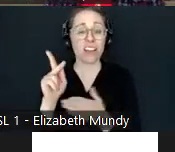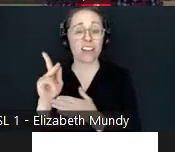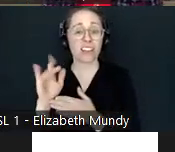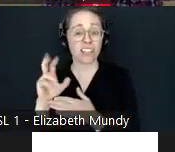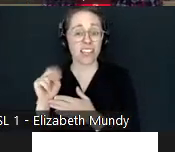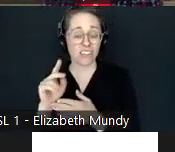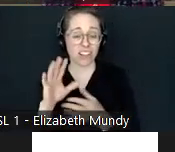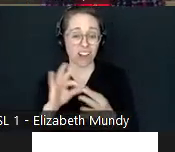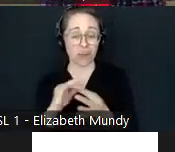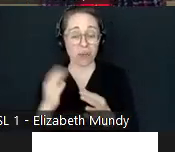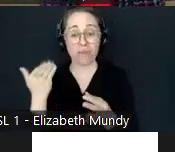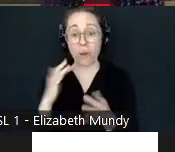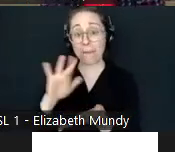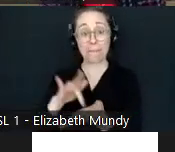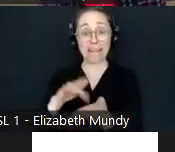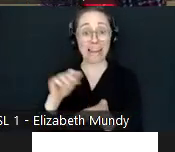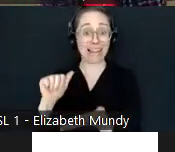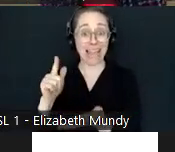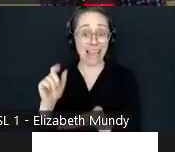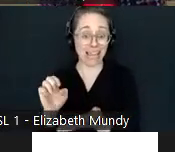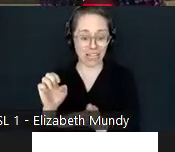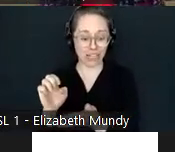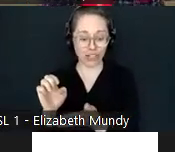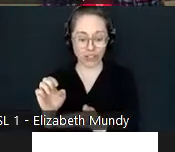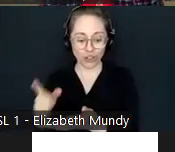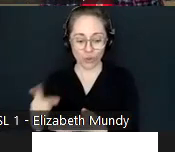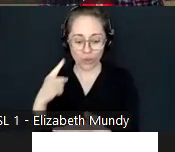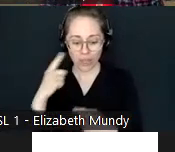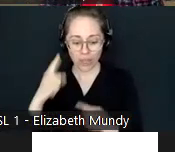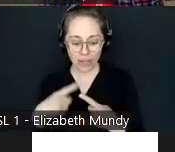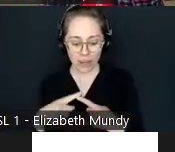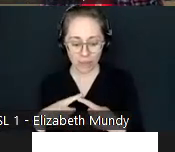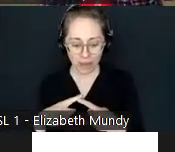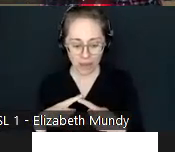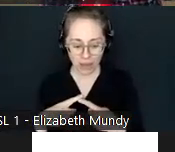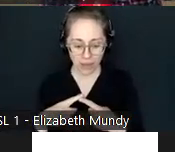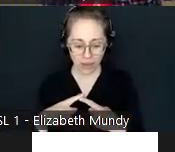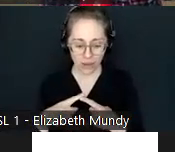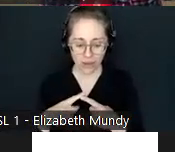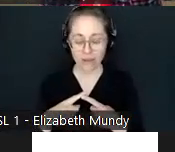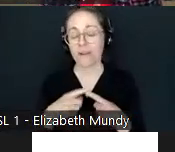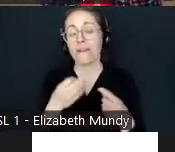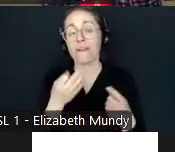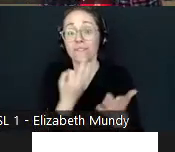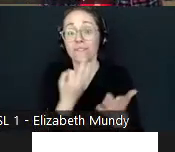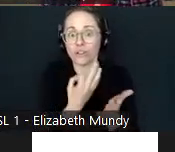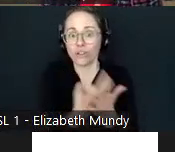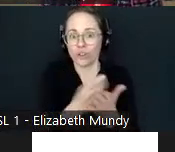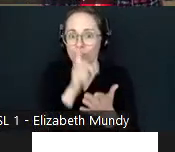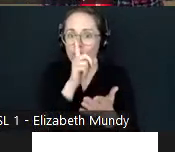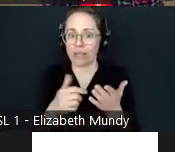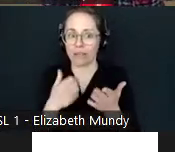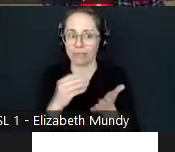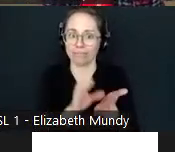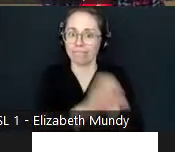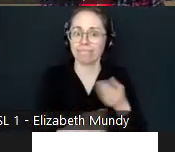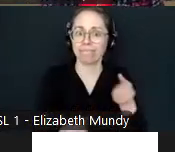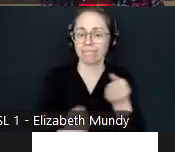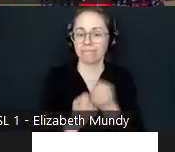age, if you think of the funders standing up the MPA, so they started their work before it was